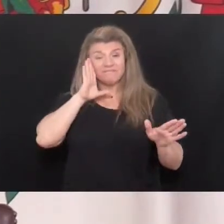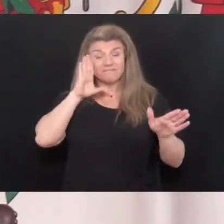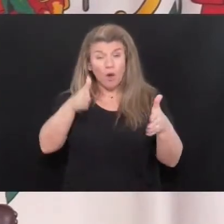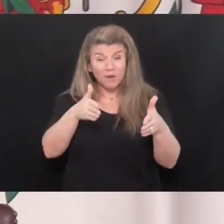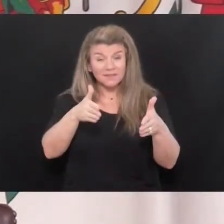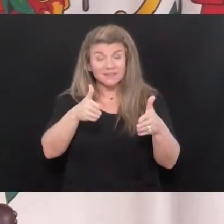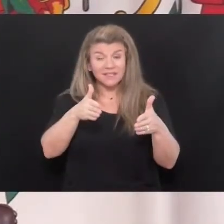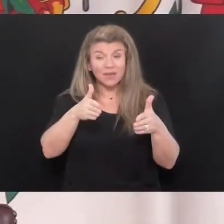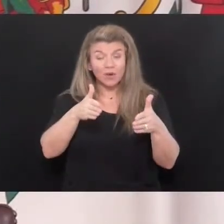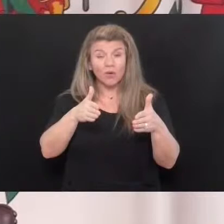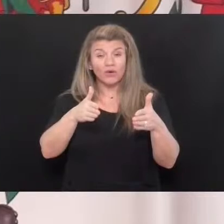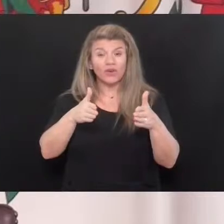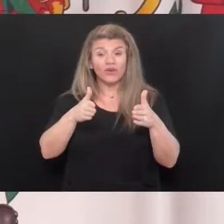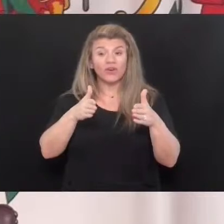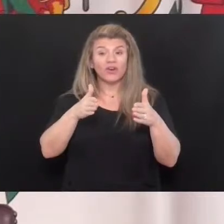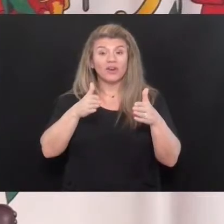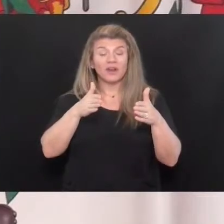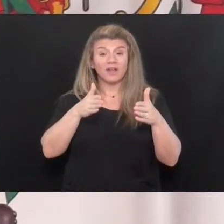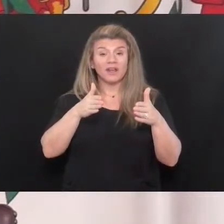on